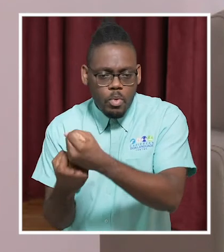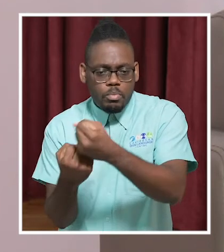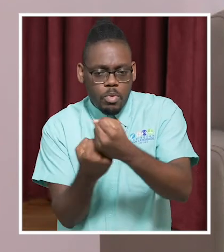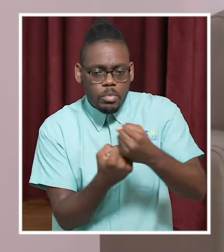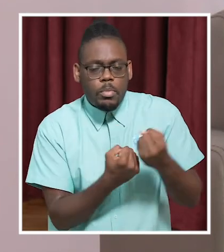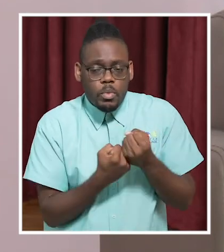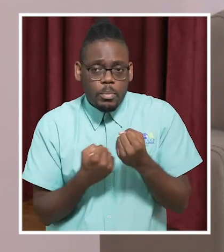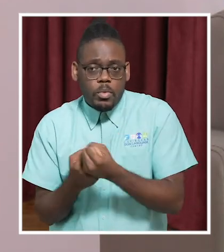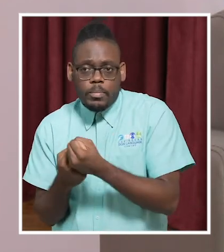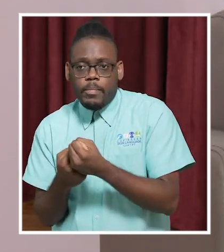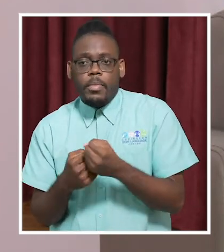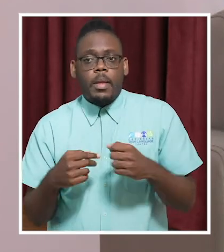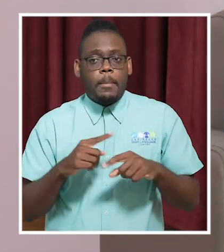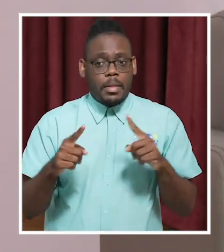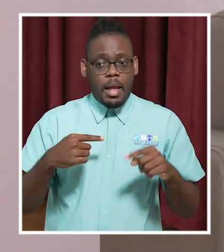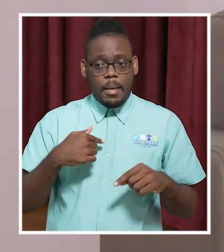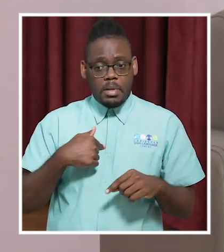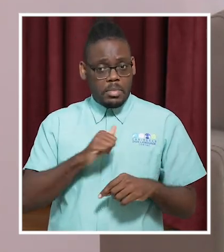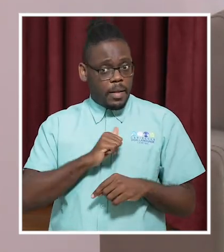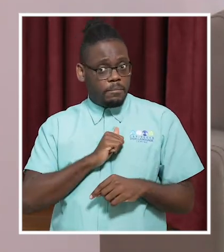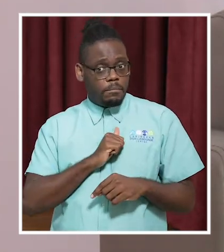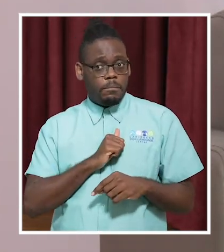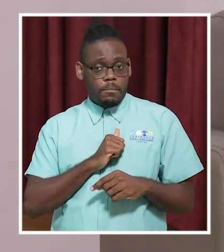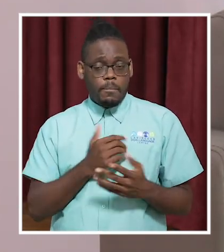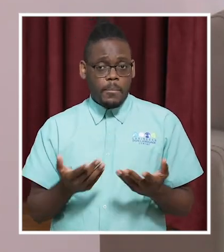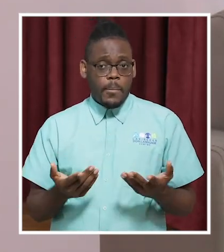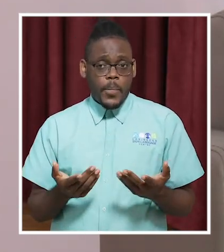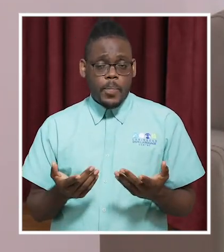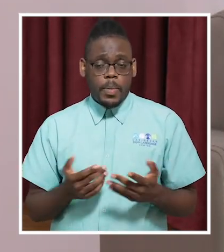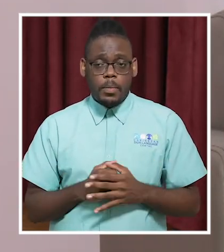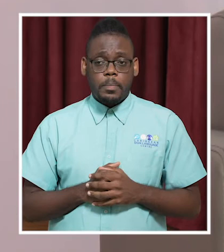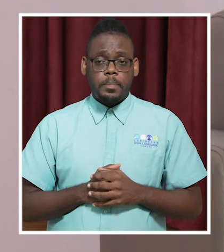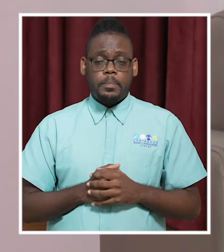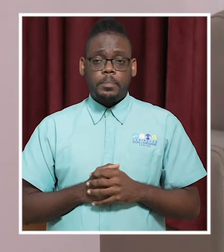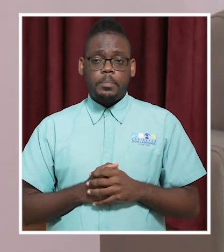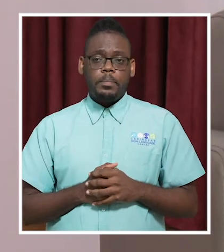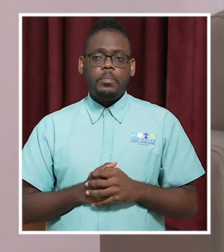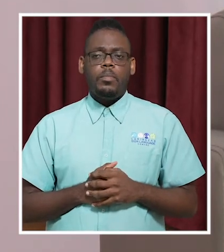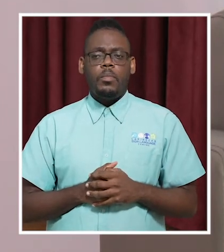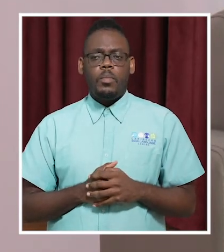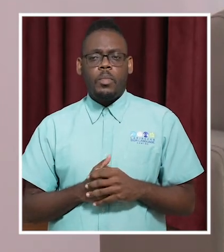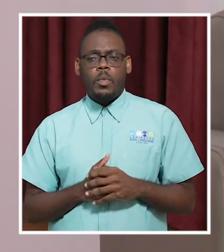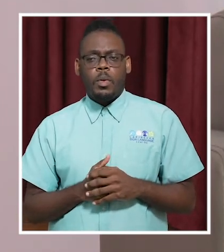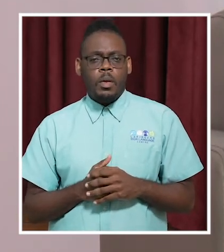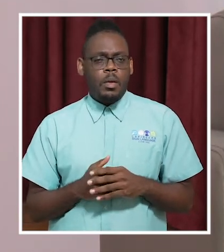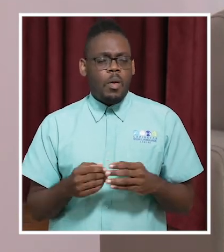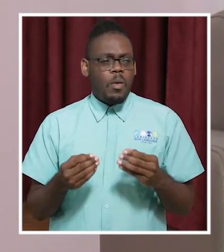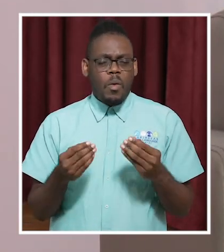person, individual, and Professor Hutchinson, how can you do this